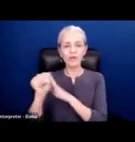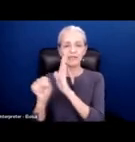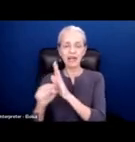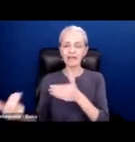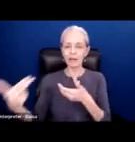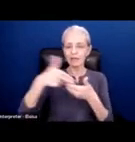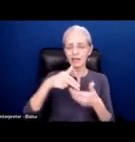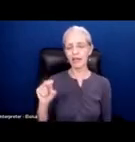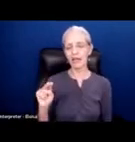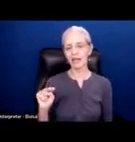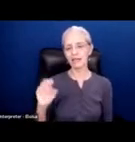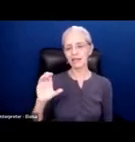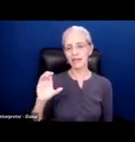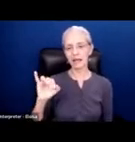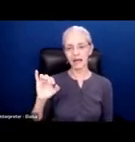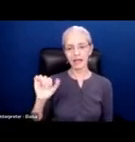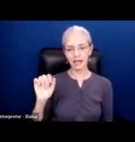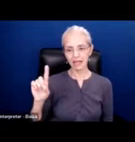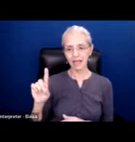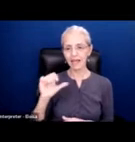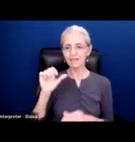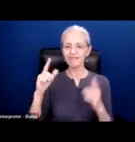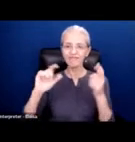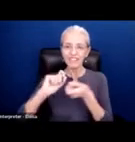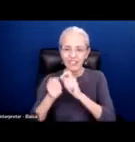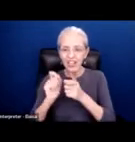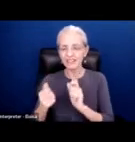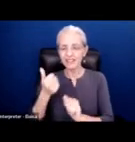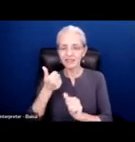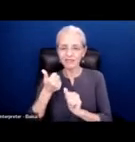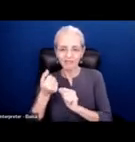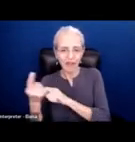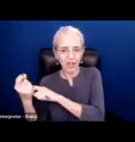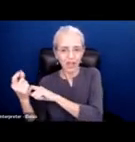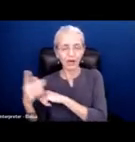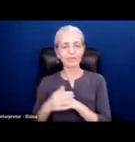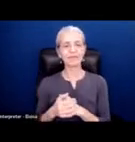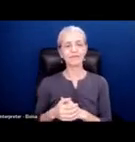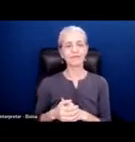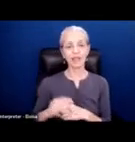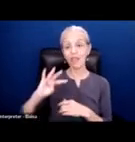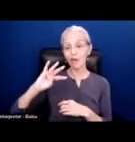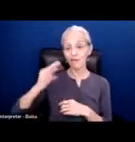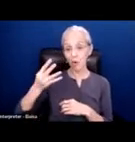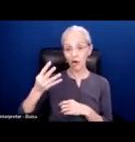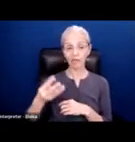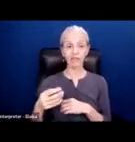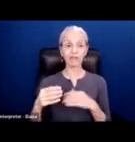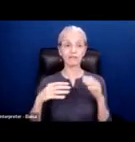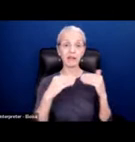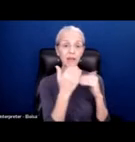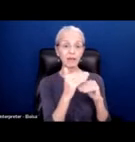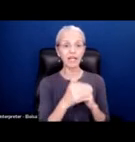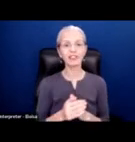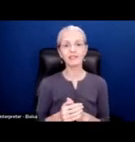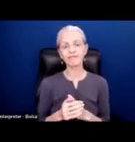year. The fourth point here is more conceptual, which is that depending